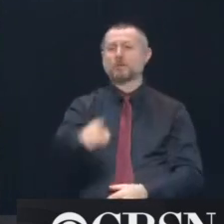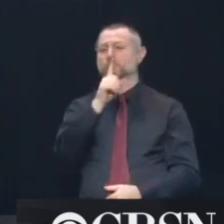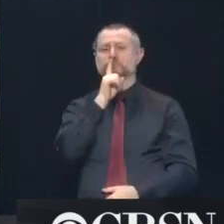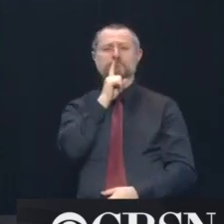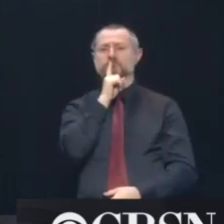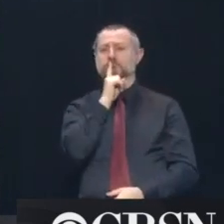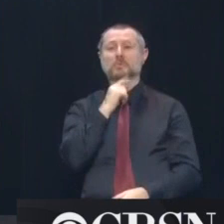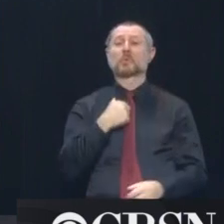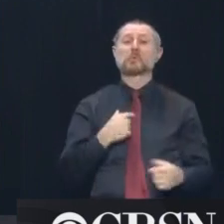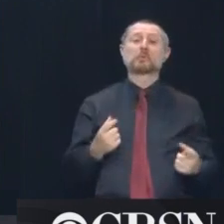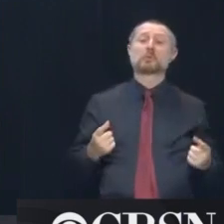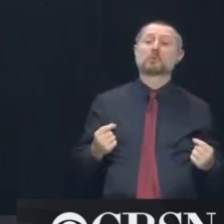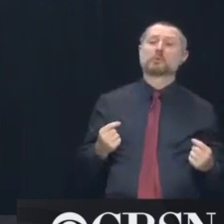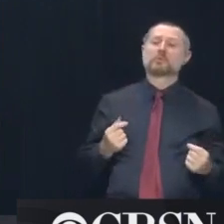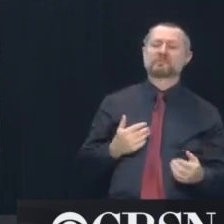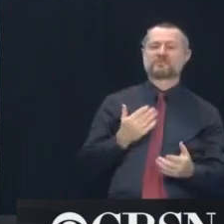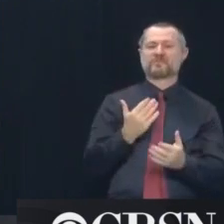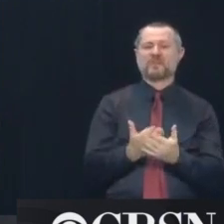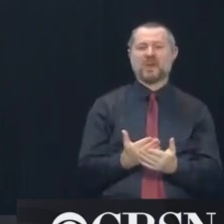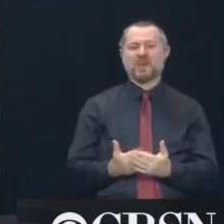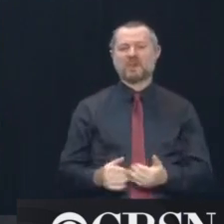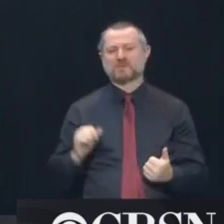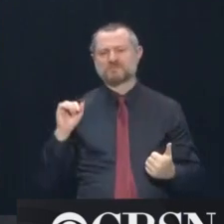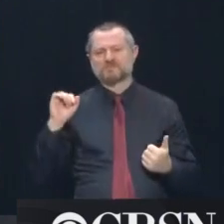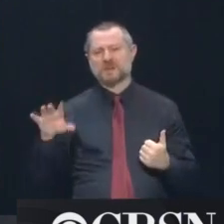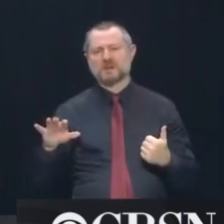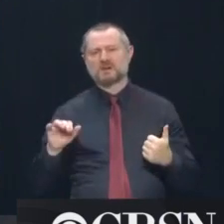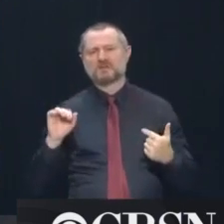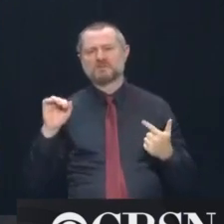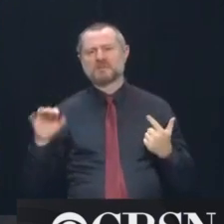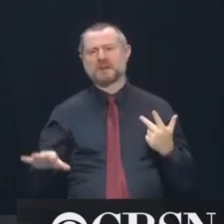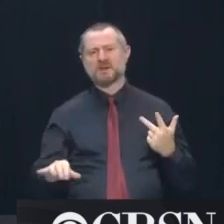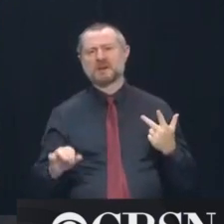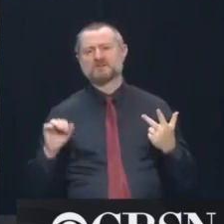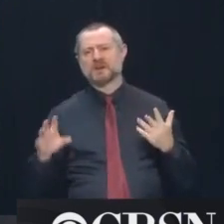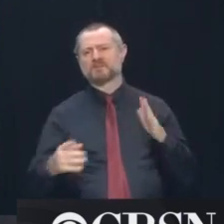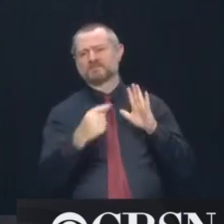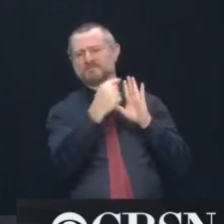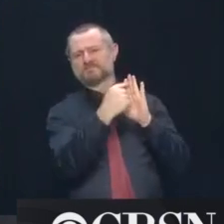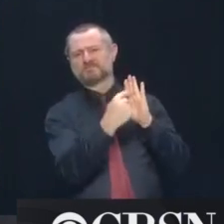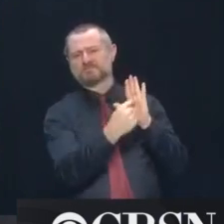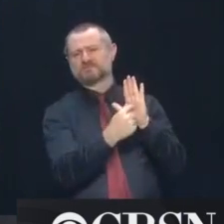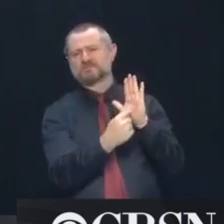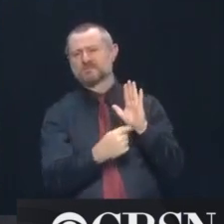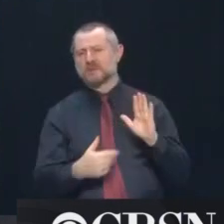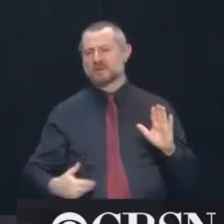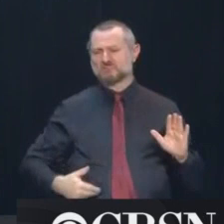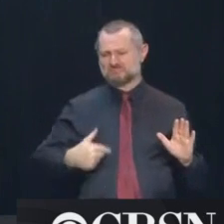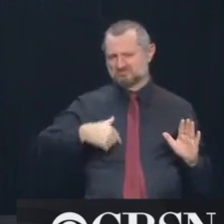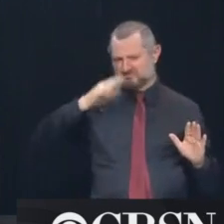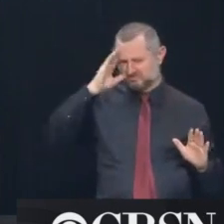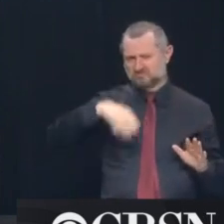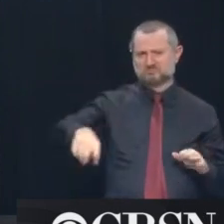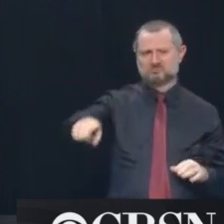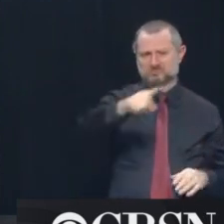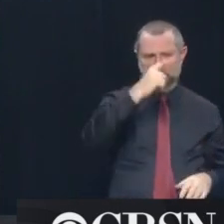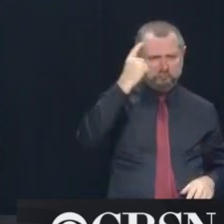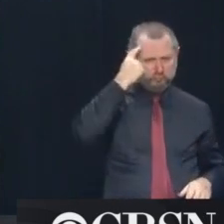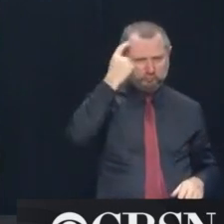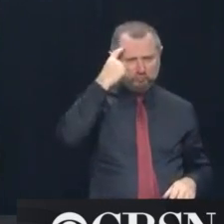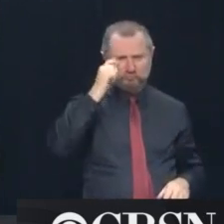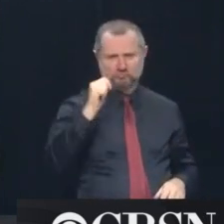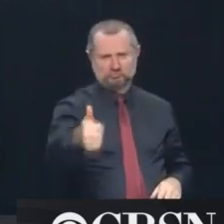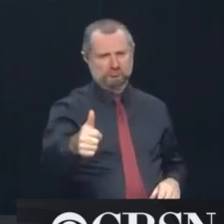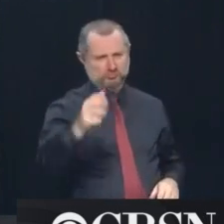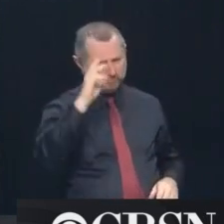facts, and I believe New Yorkers are smart. And if they hear the facts, they will arrive